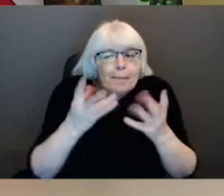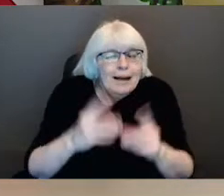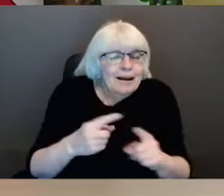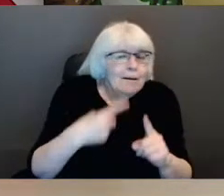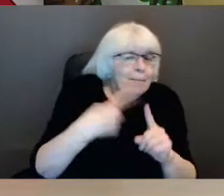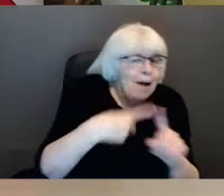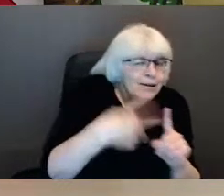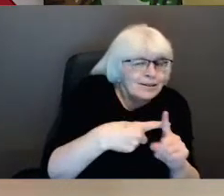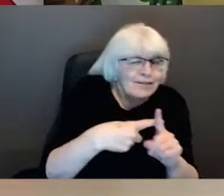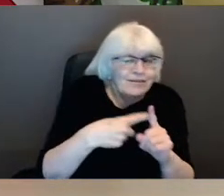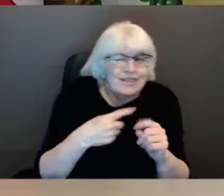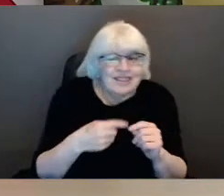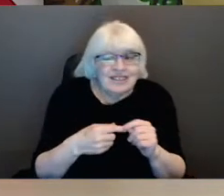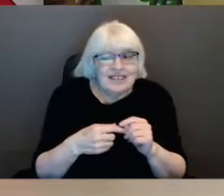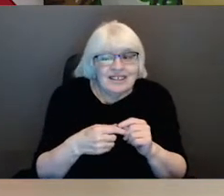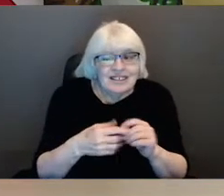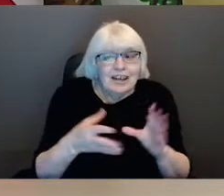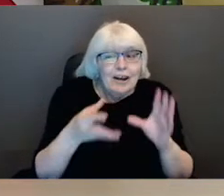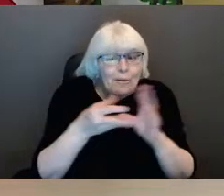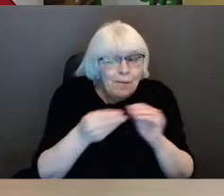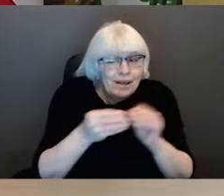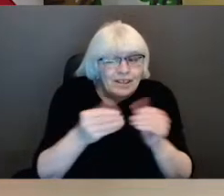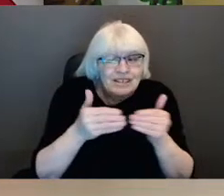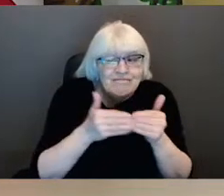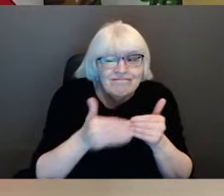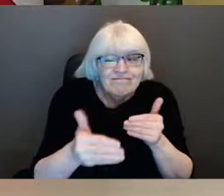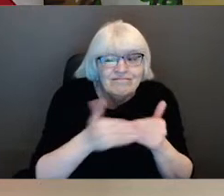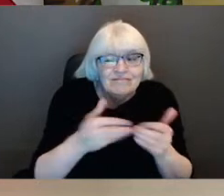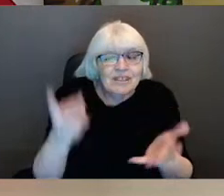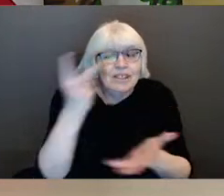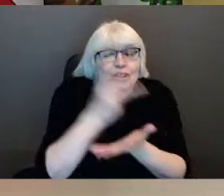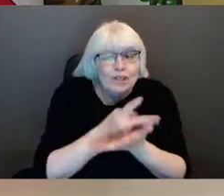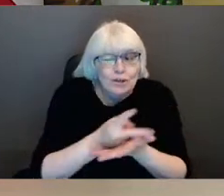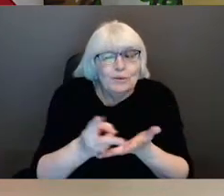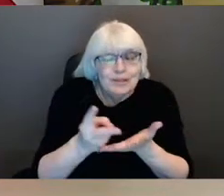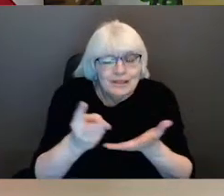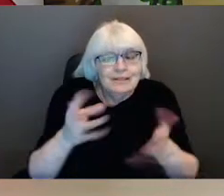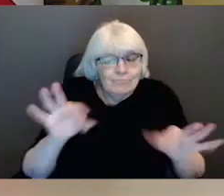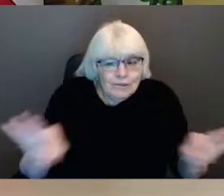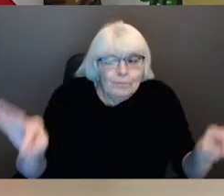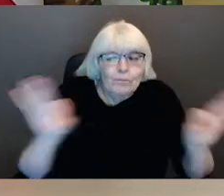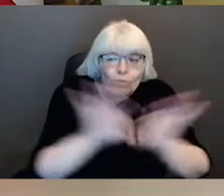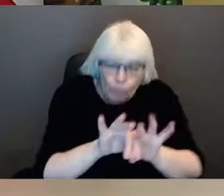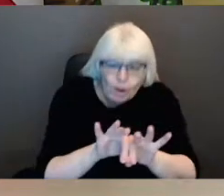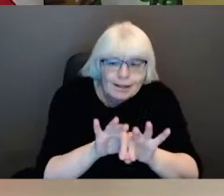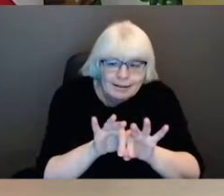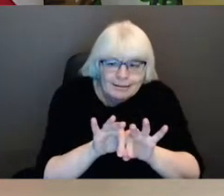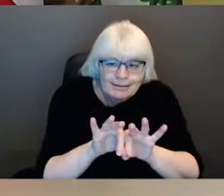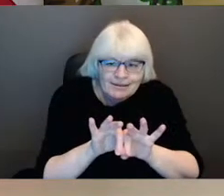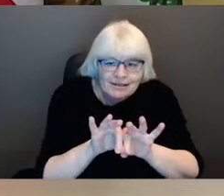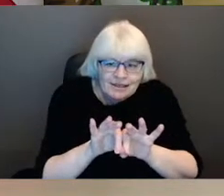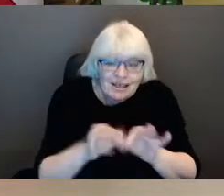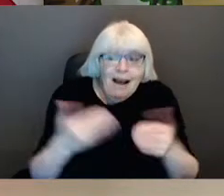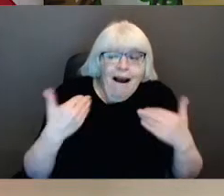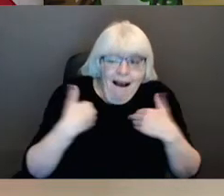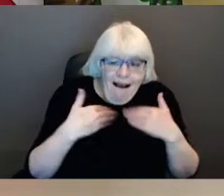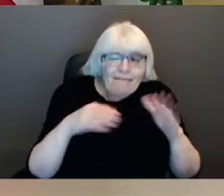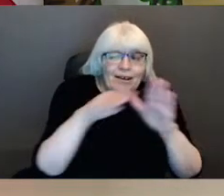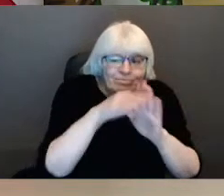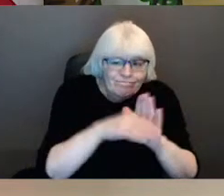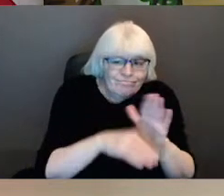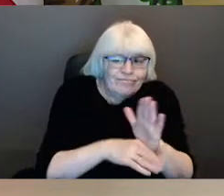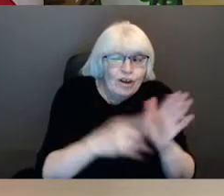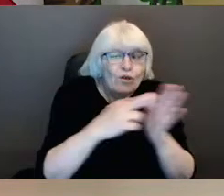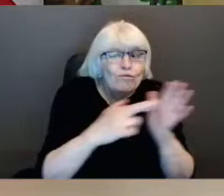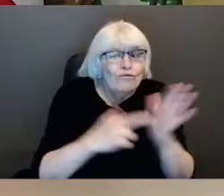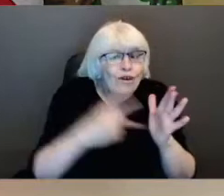important. While we have population-level measures in place, such as gathering limits and screening at points of entry, we each have a